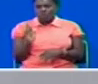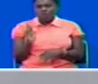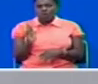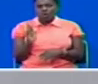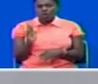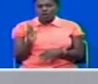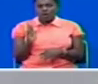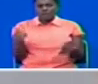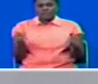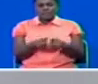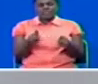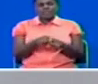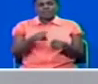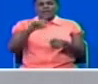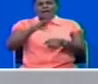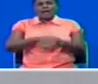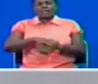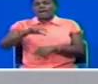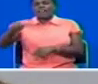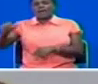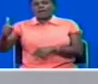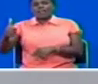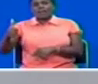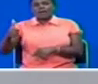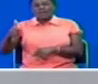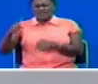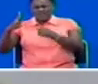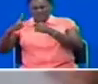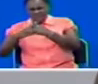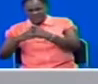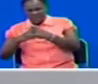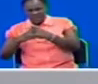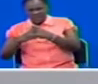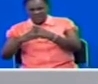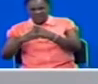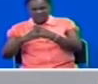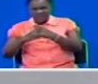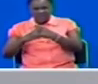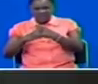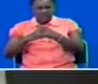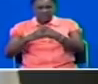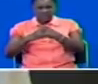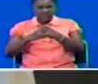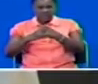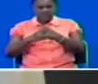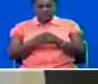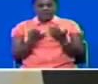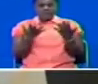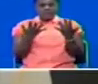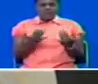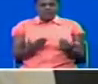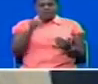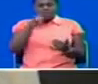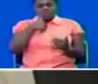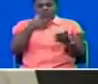And then we have received from others who are there, about the other nine. They are there in our place. This rather new